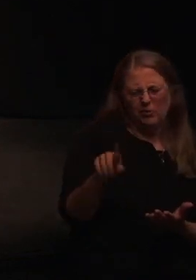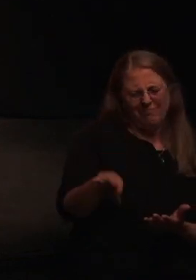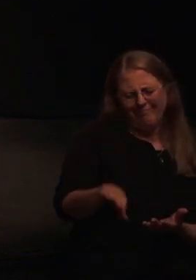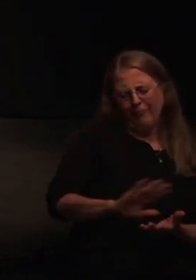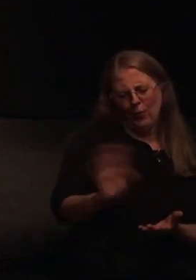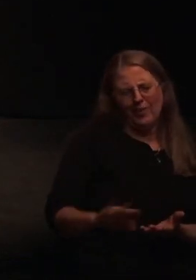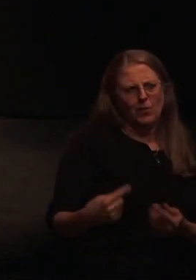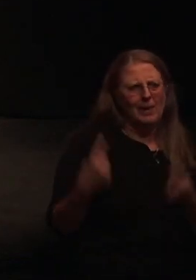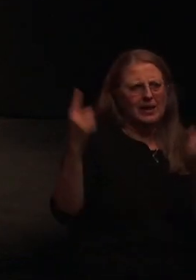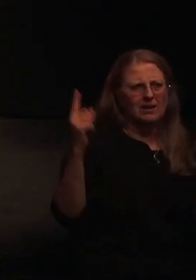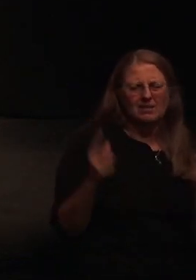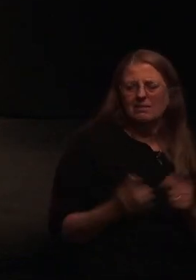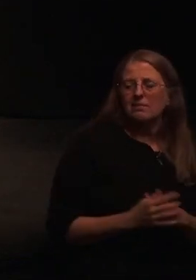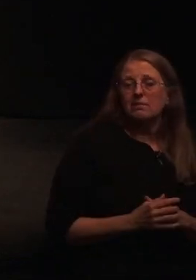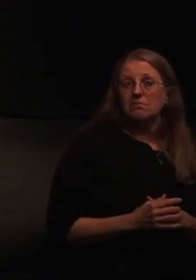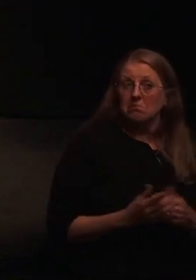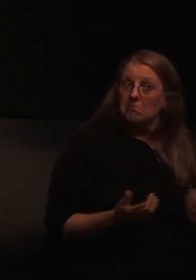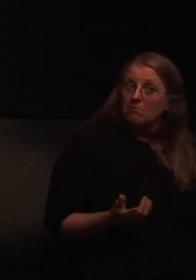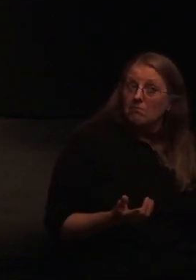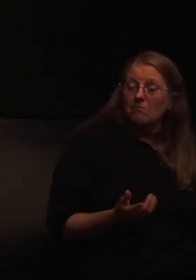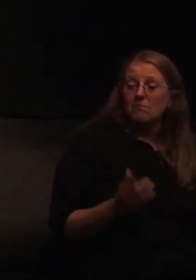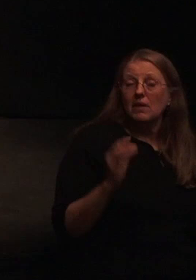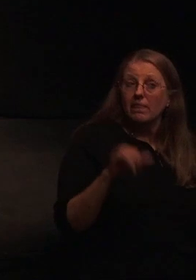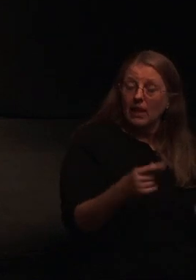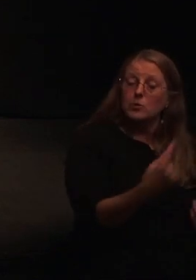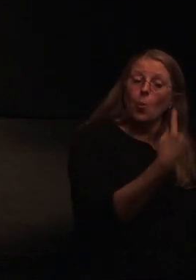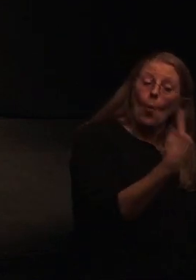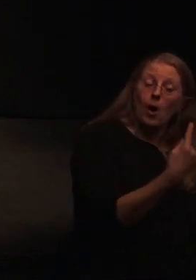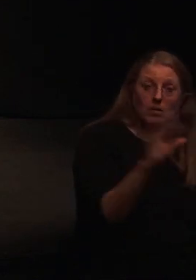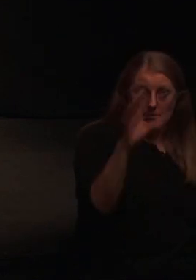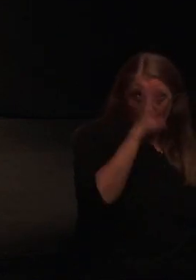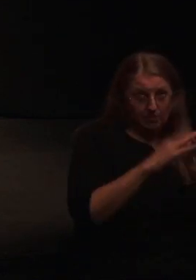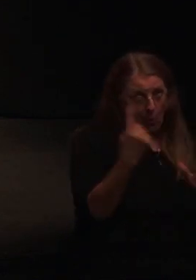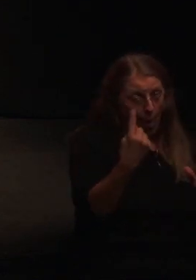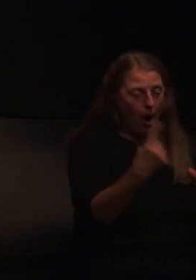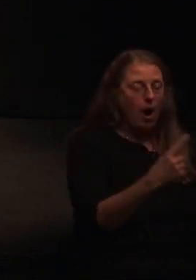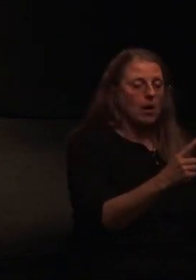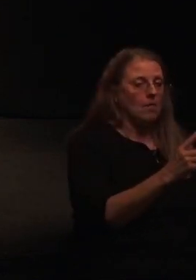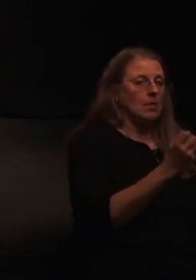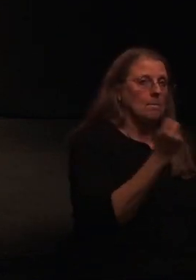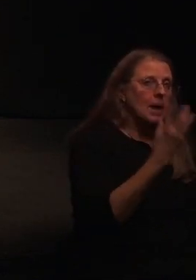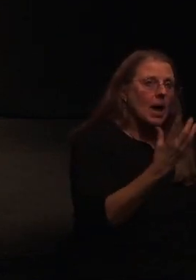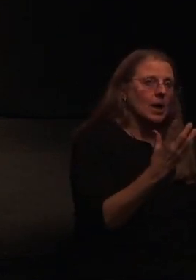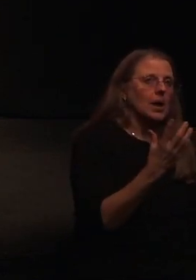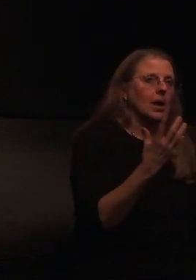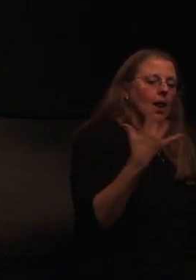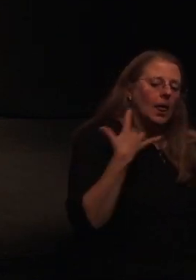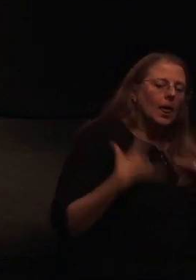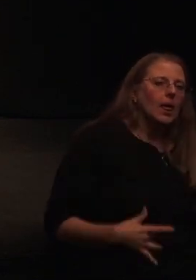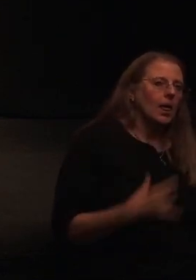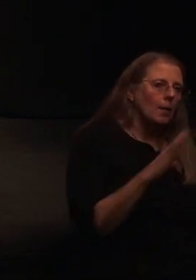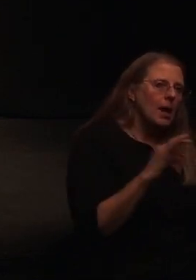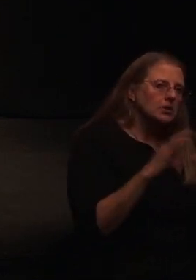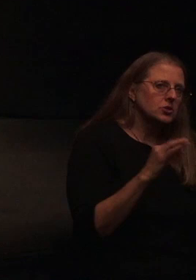make it. Now this is one, believe me, one of the many discouraging